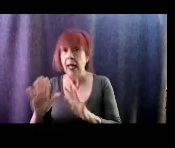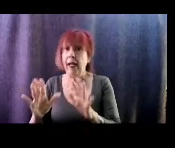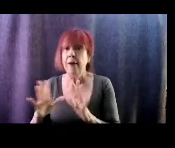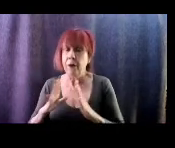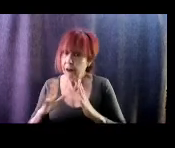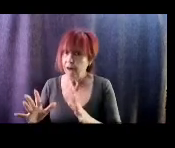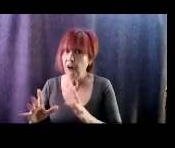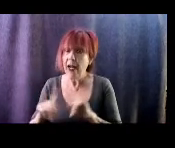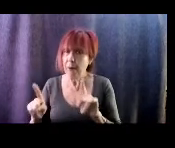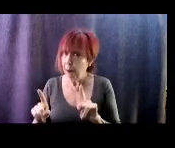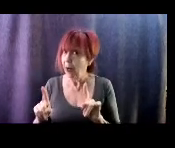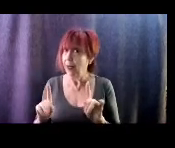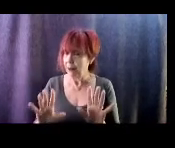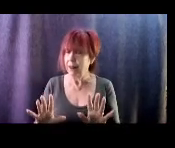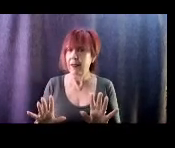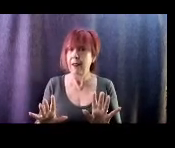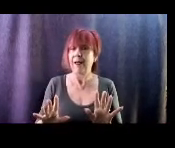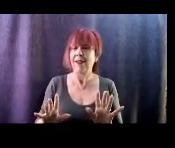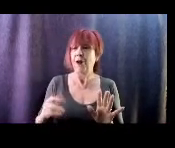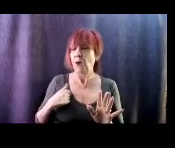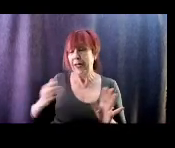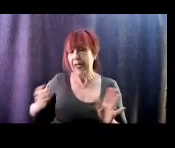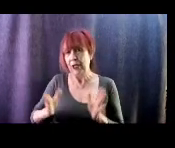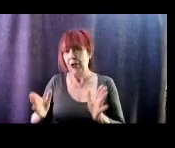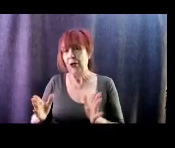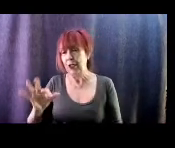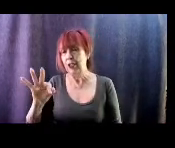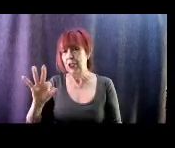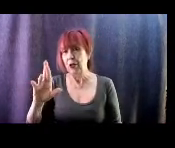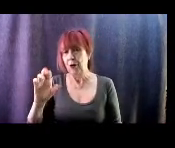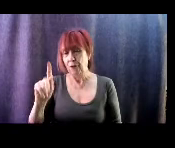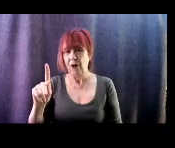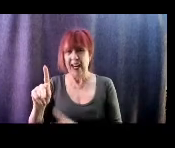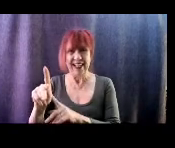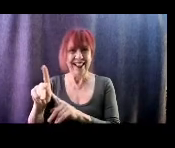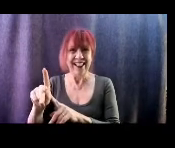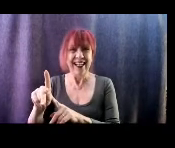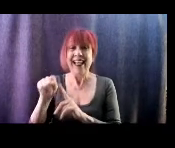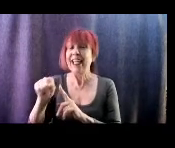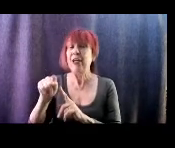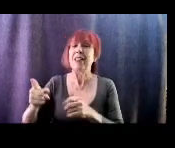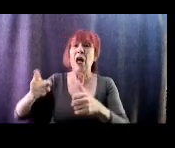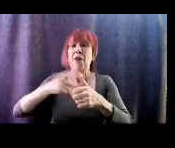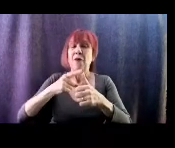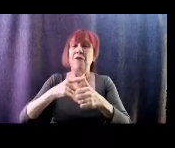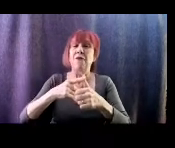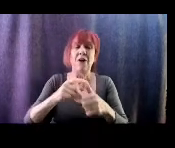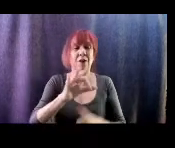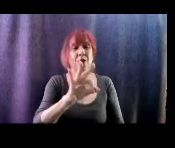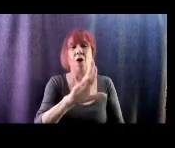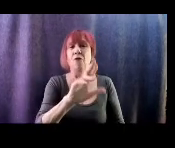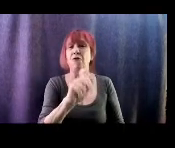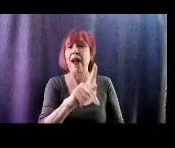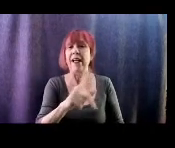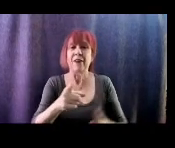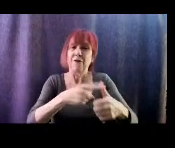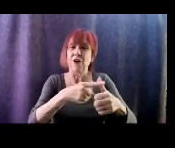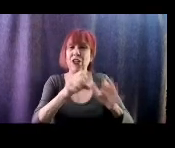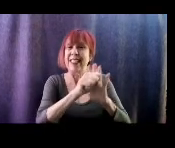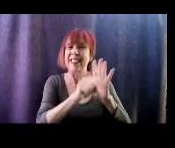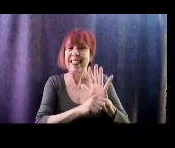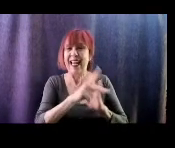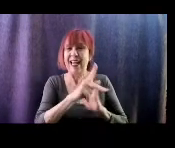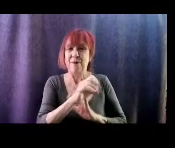jobs, but we encouraged Frank. Frank was our very first state park, Camp Creek. He's now at Bluestone,